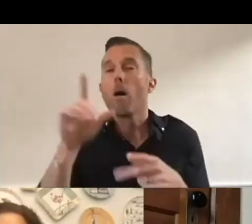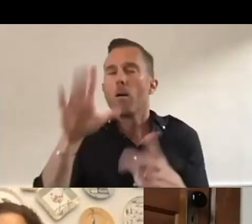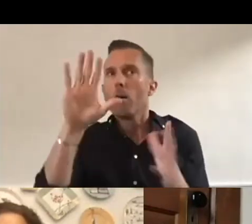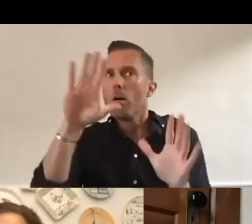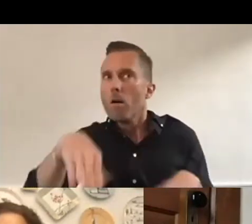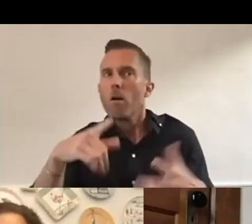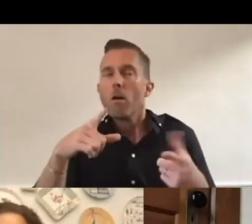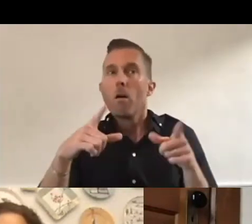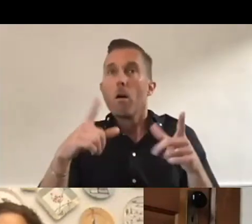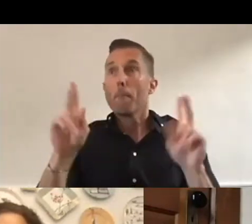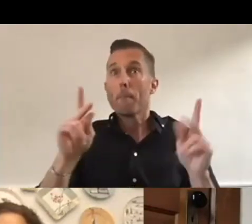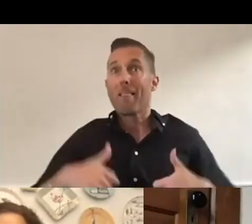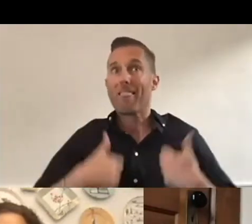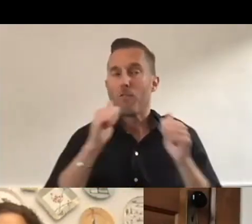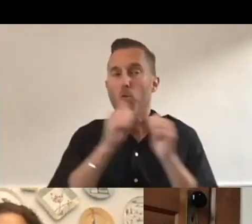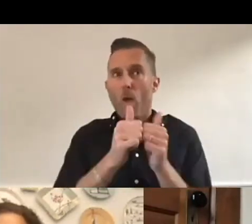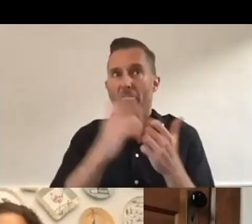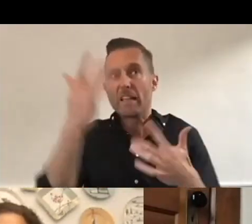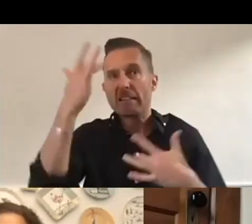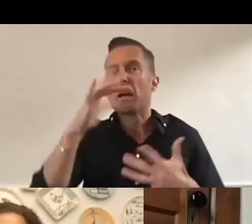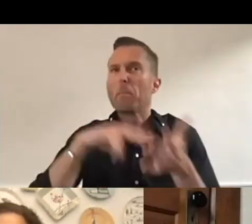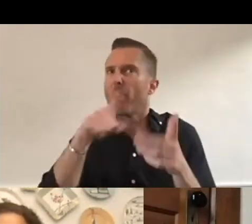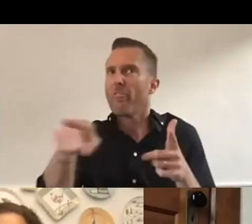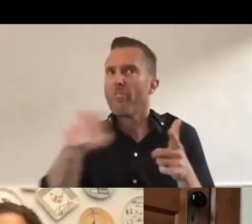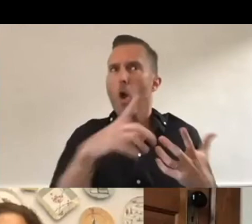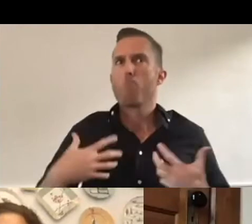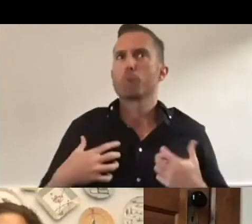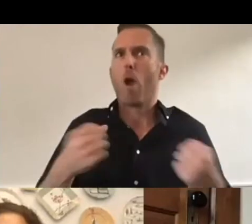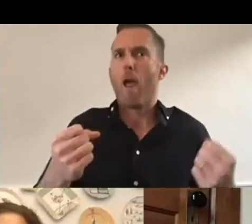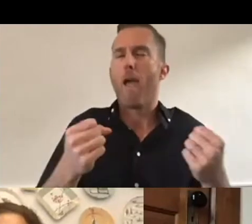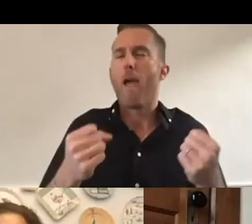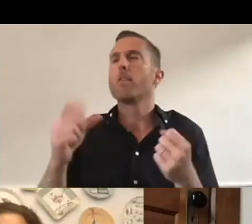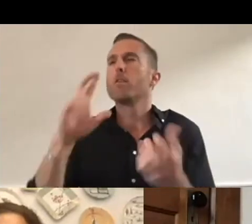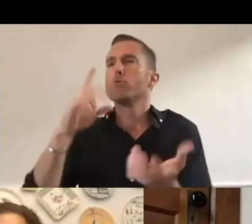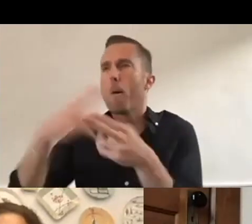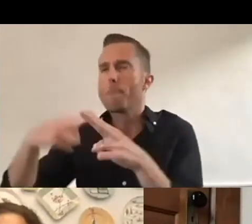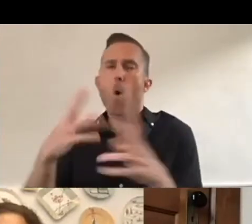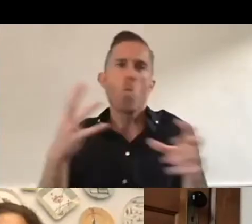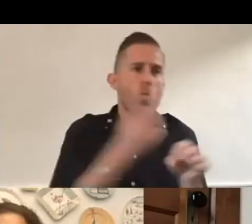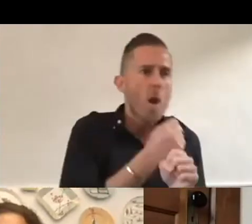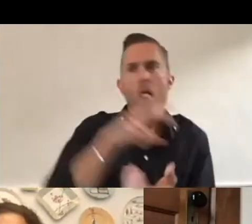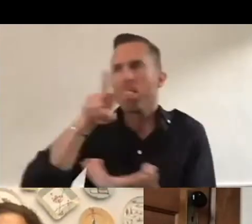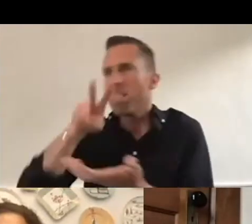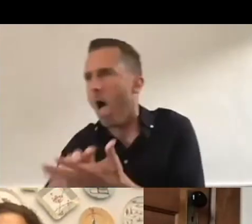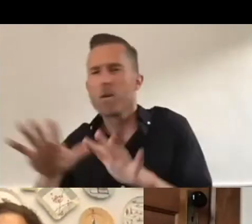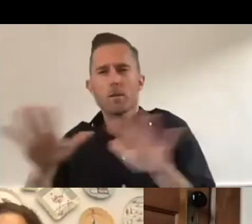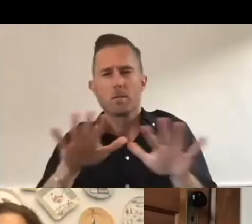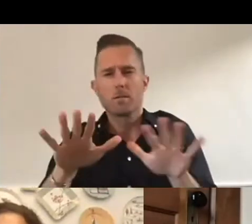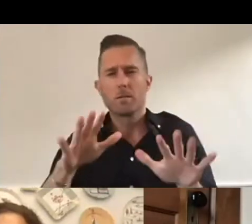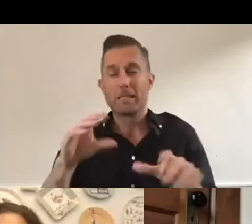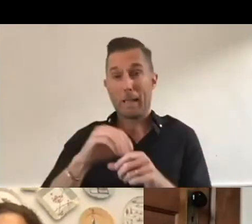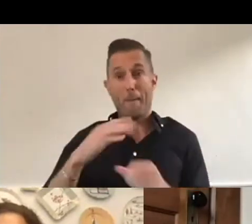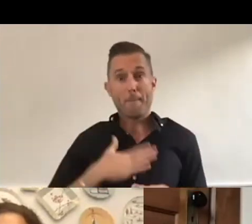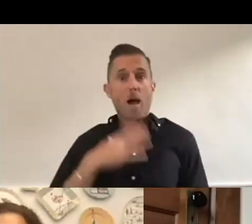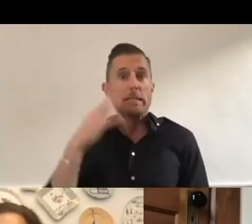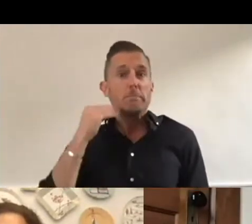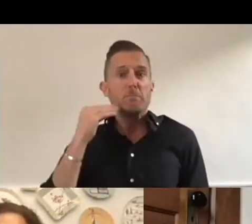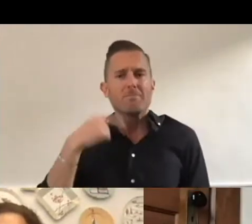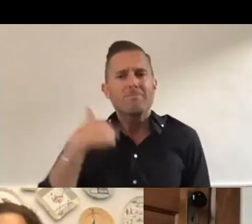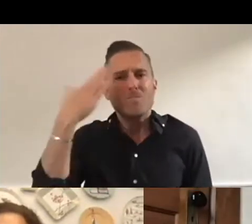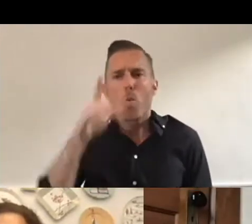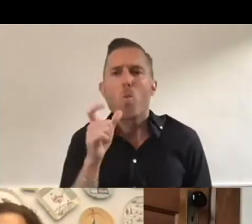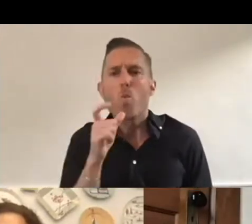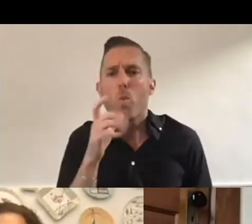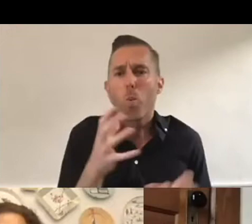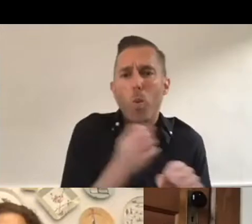and losing and winning and battles and fights. And in my experience, I don't know who wins and I don't know who loses.